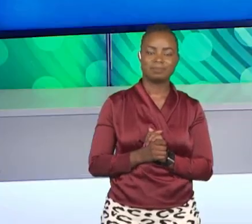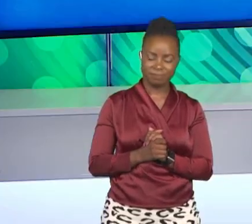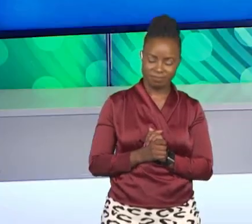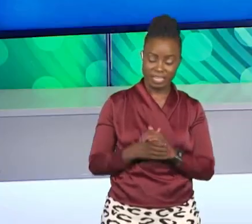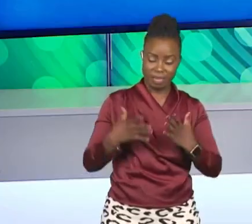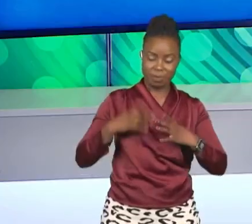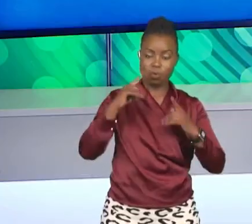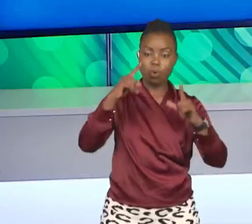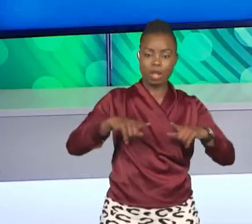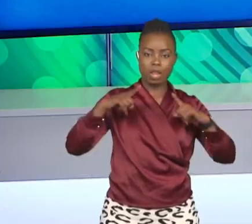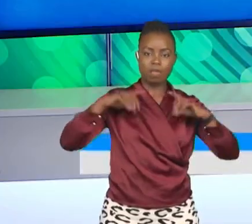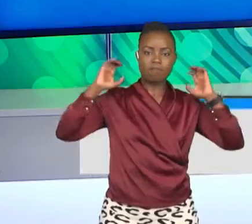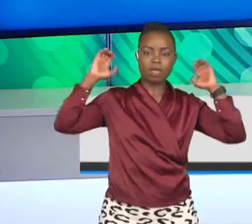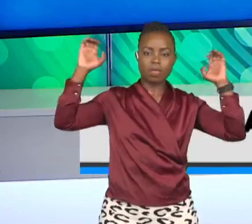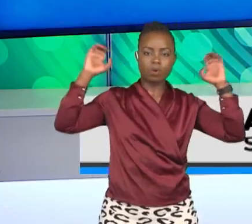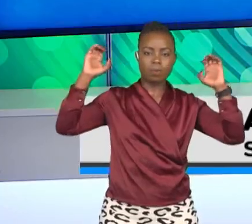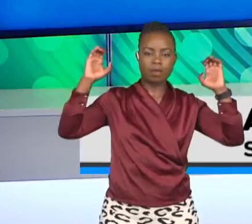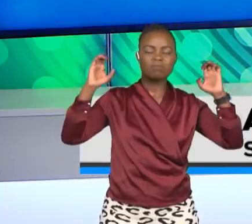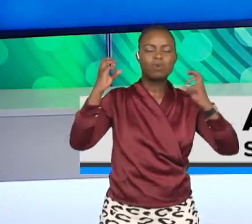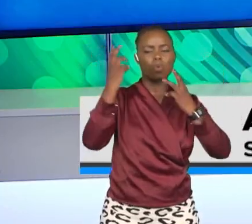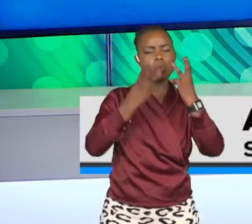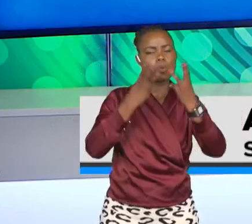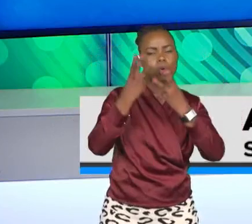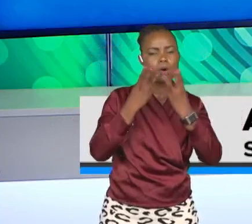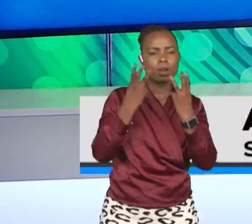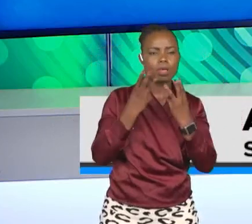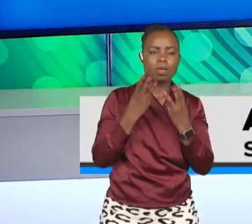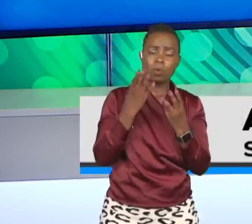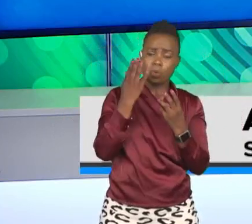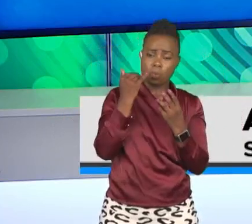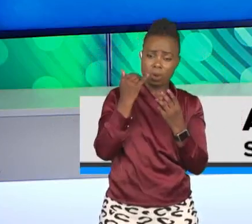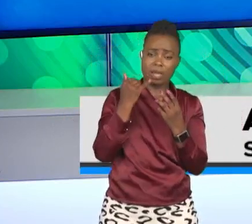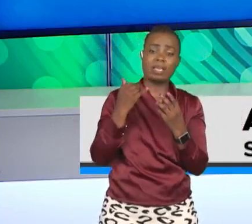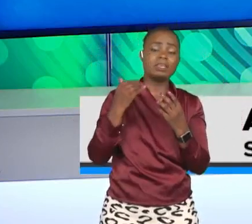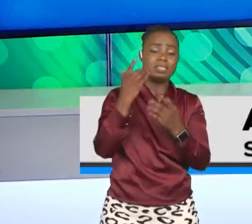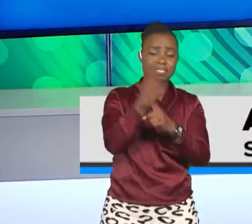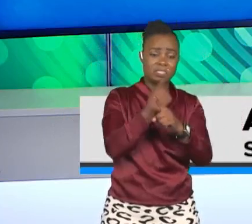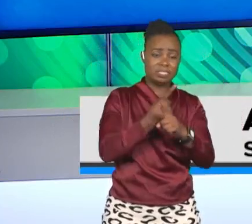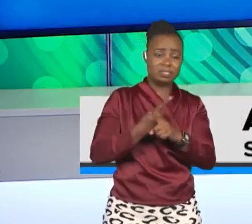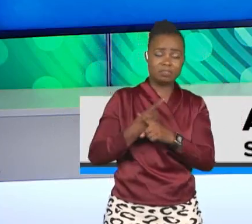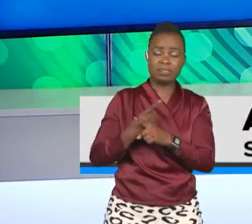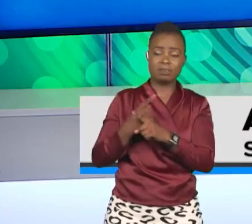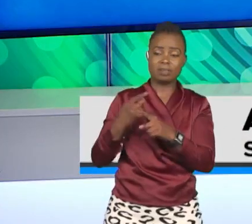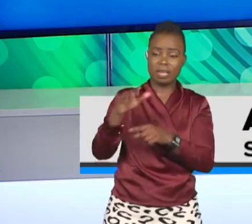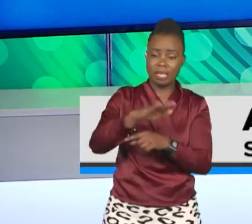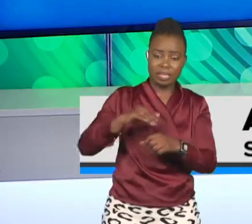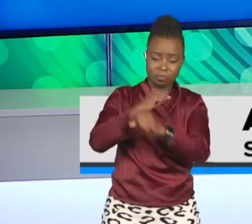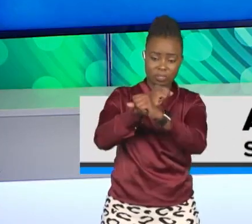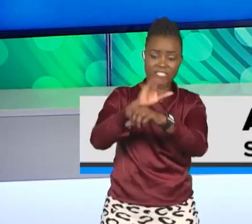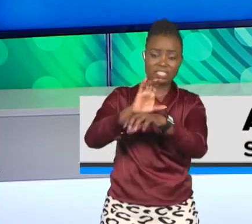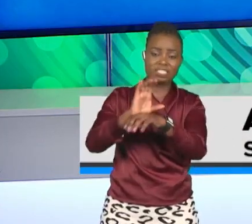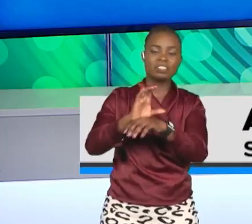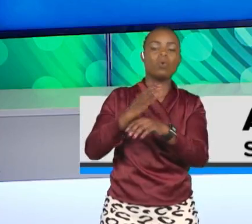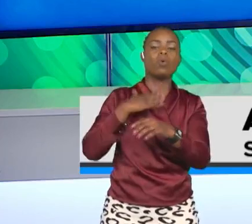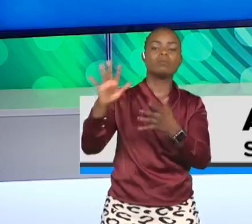Residents of the Ethiopian town of Lalibela worry that the massive tarpaulin screens erected to protect ancient churches could collapse and